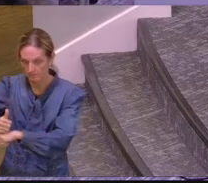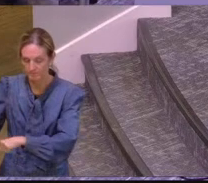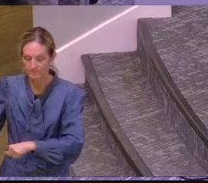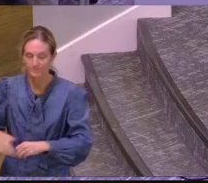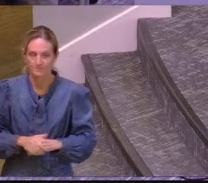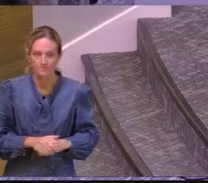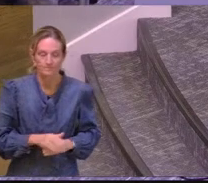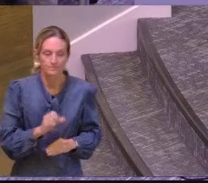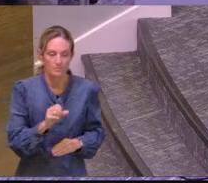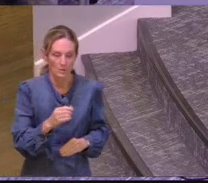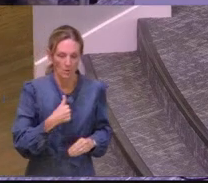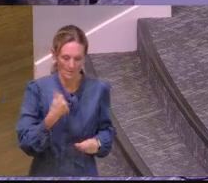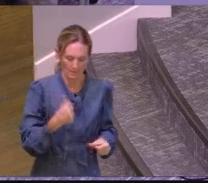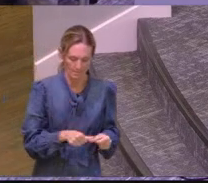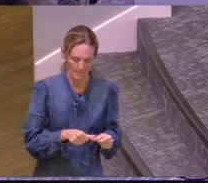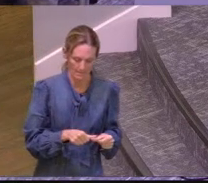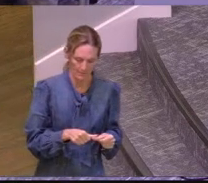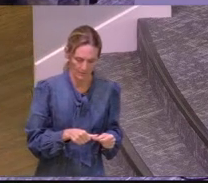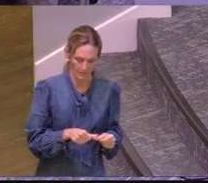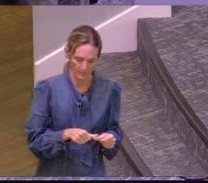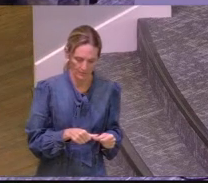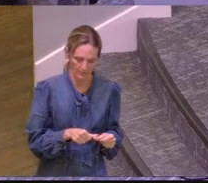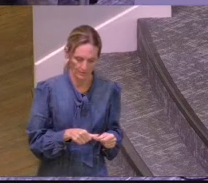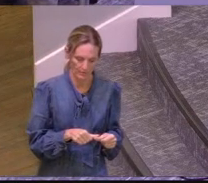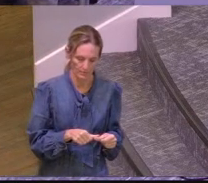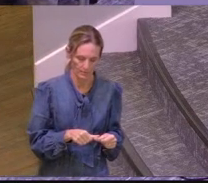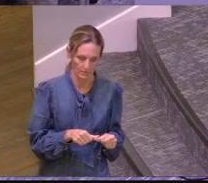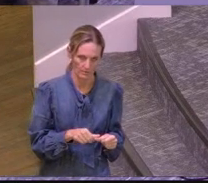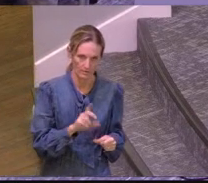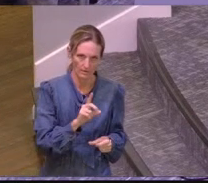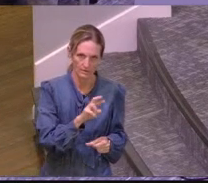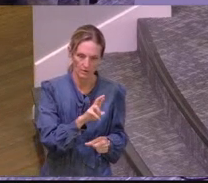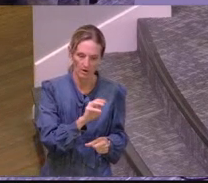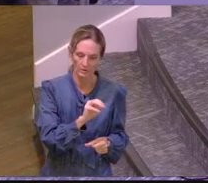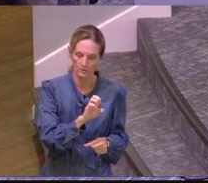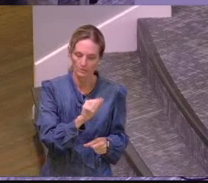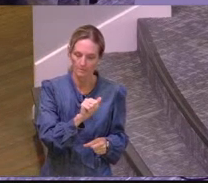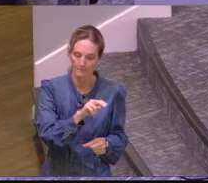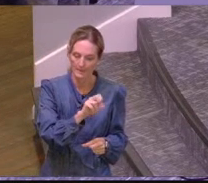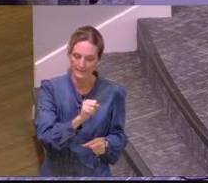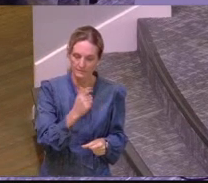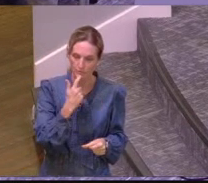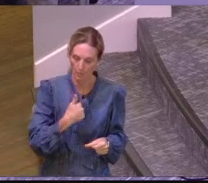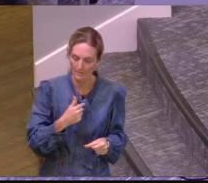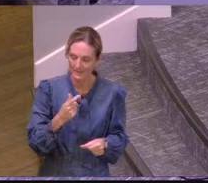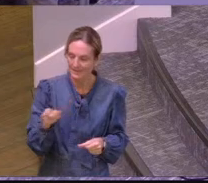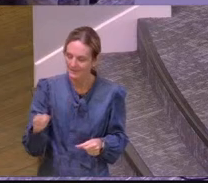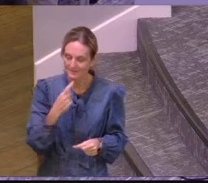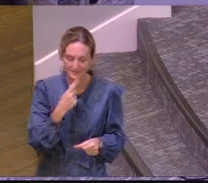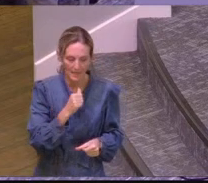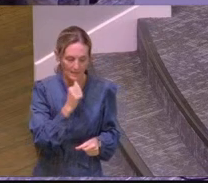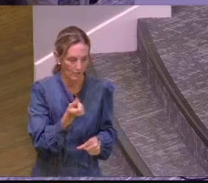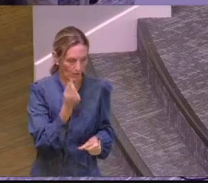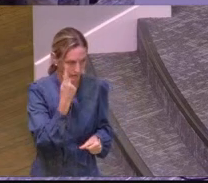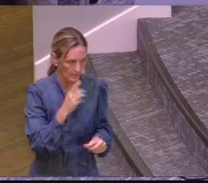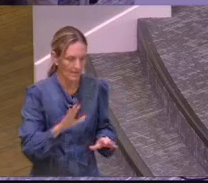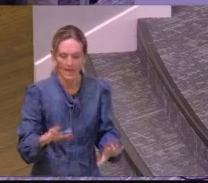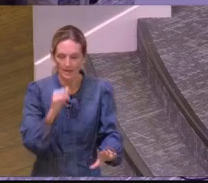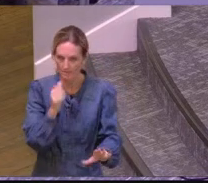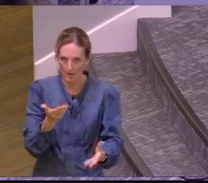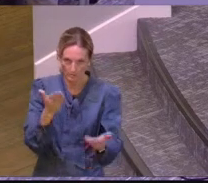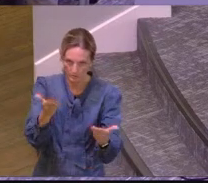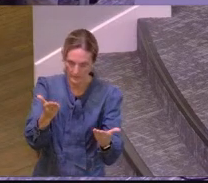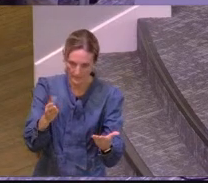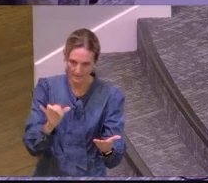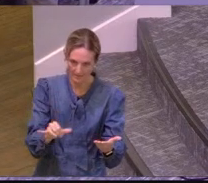that I do remember, you know, Dr. Means told me one time, he said, I don't understand, and I'm not suggesting that for that